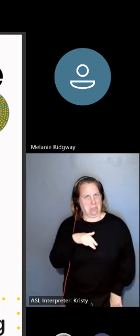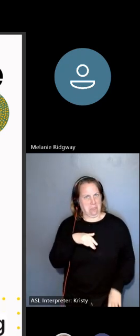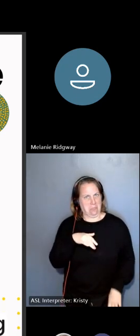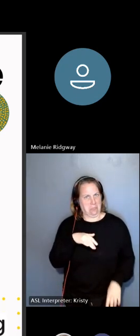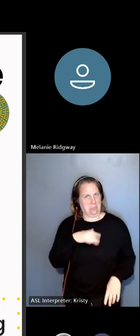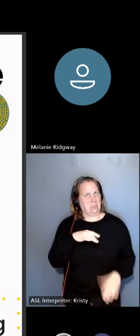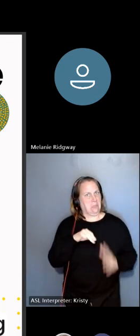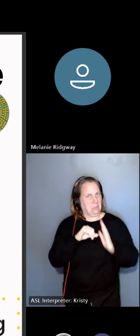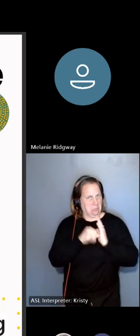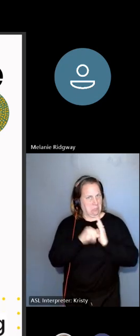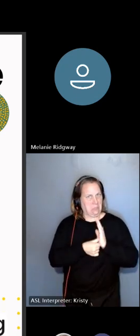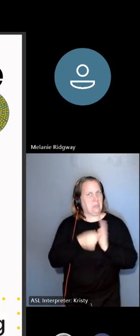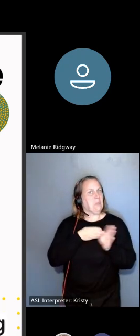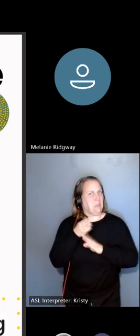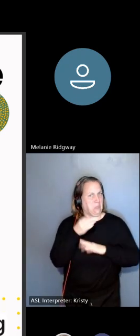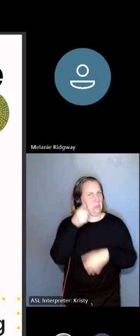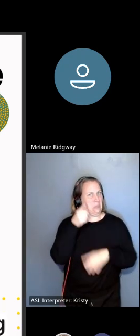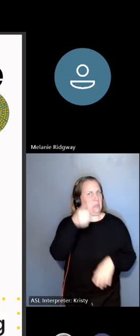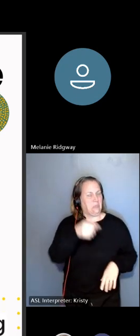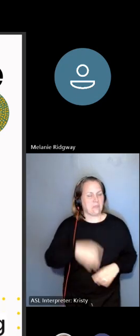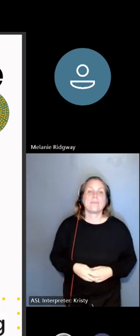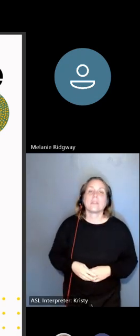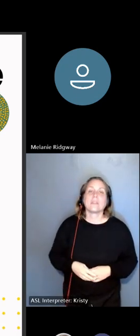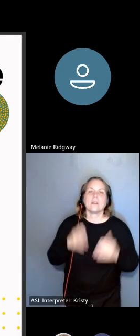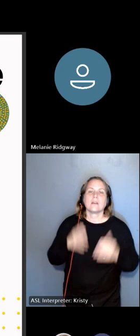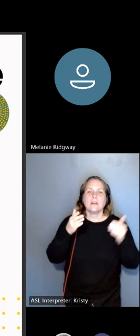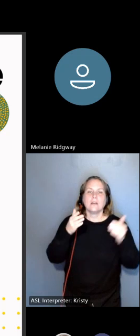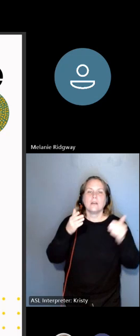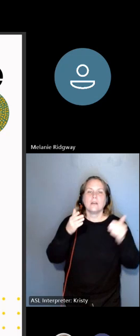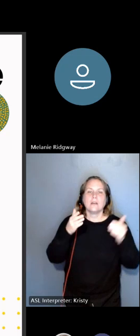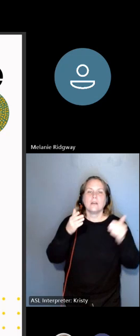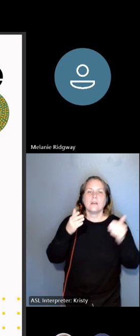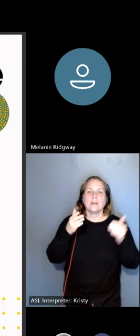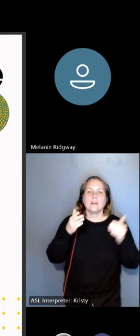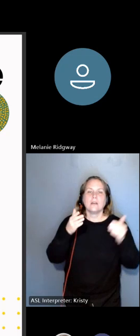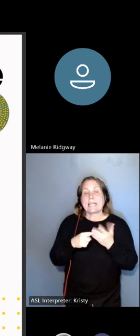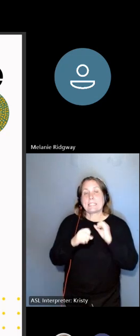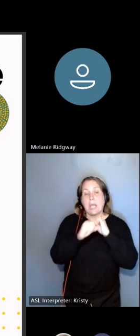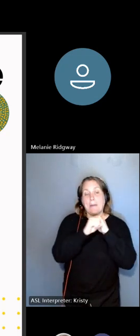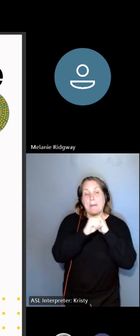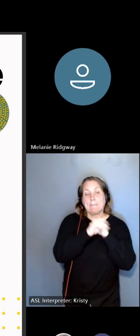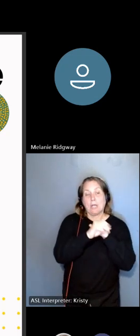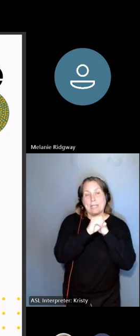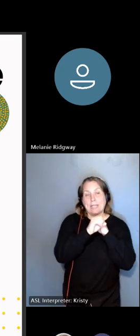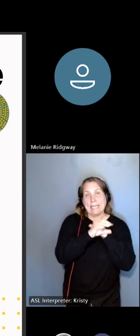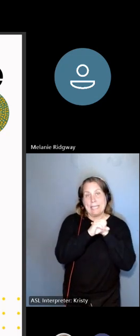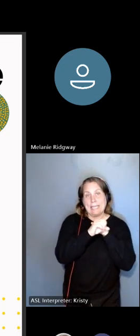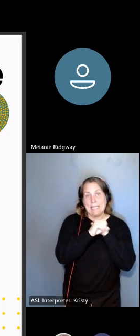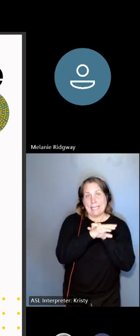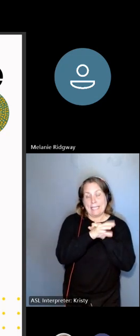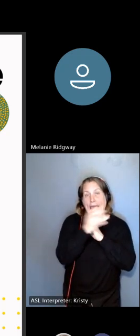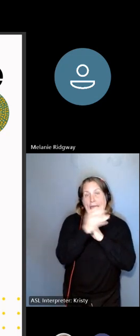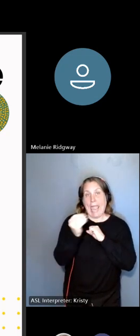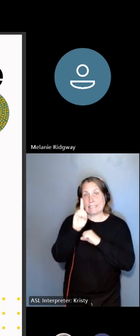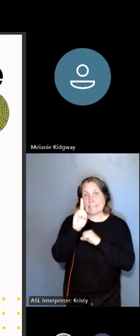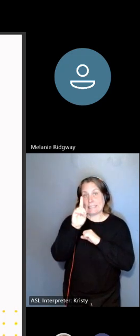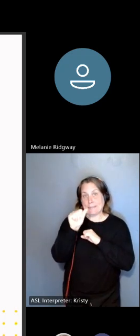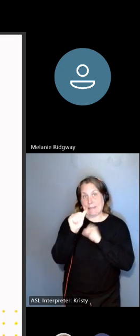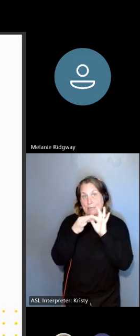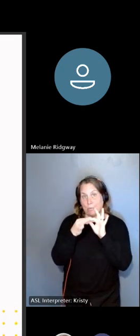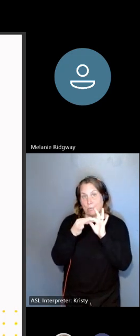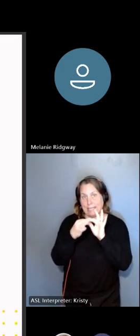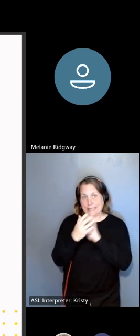let's discuss the concept of marketing a disability-related skill. Please forward.